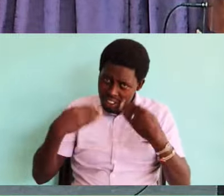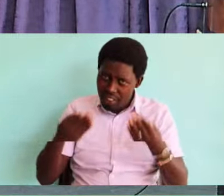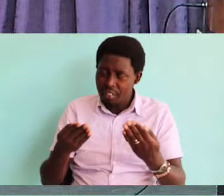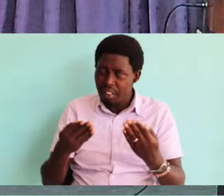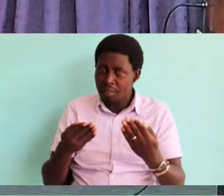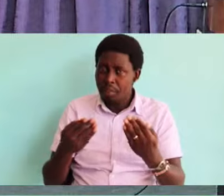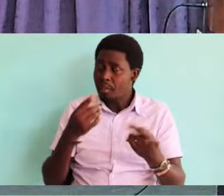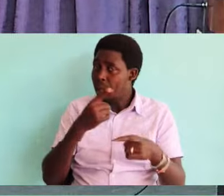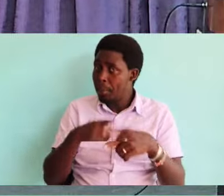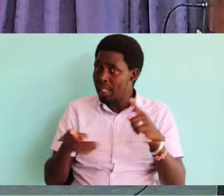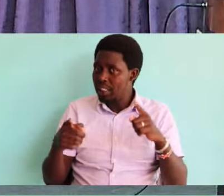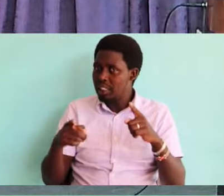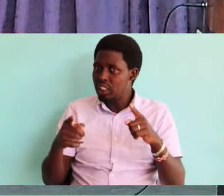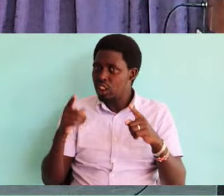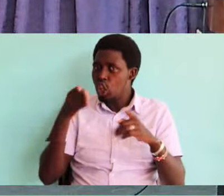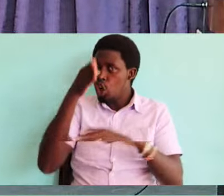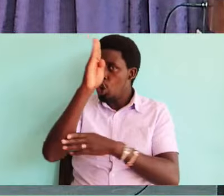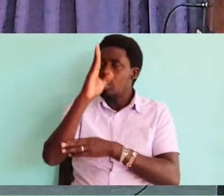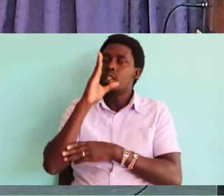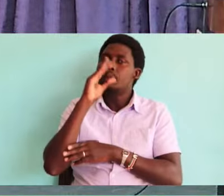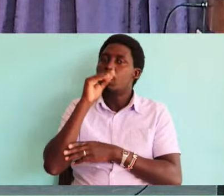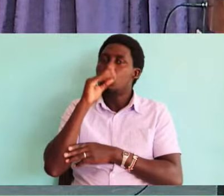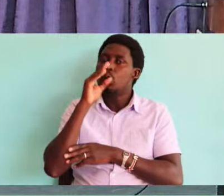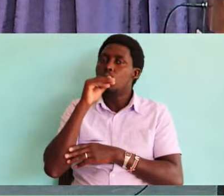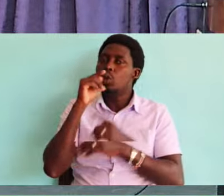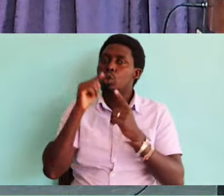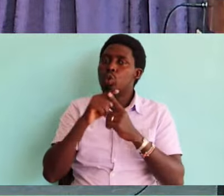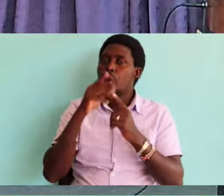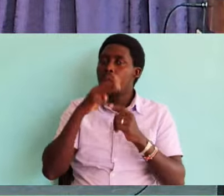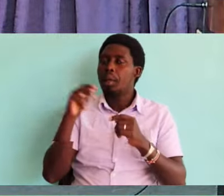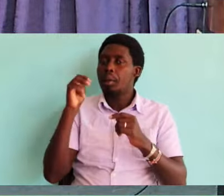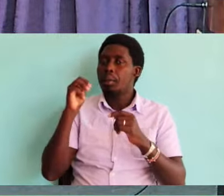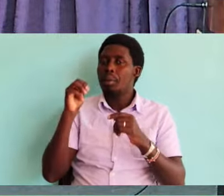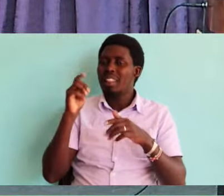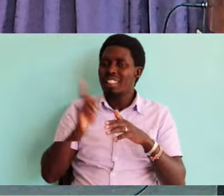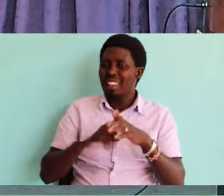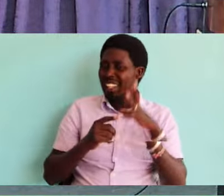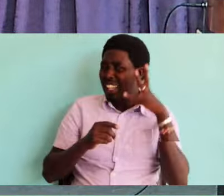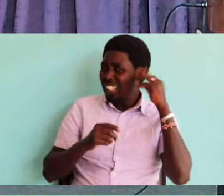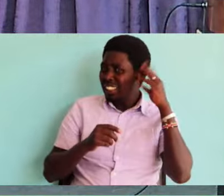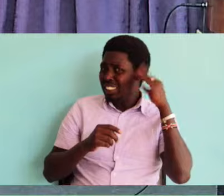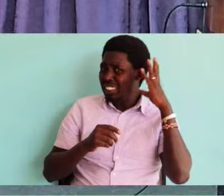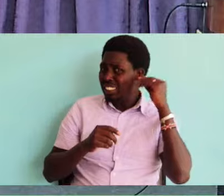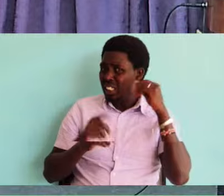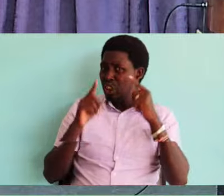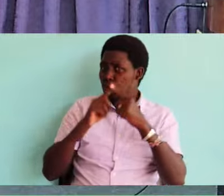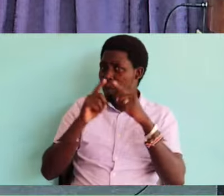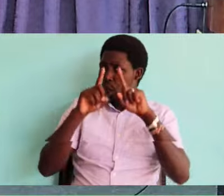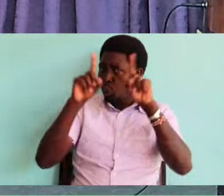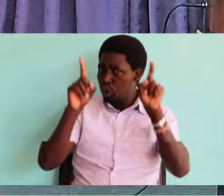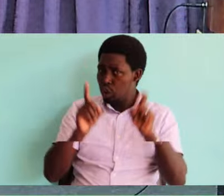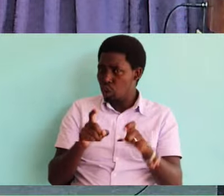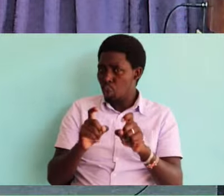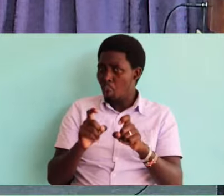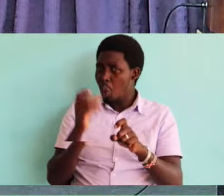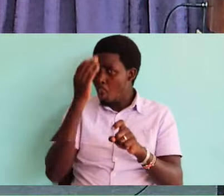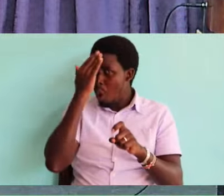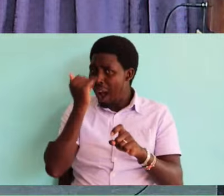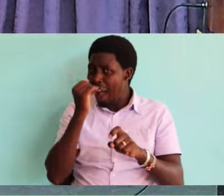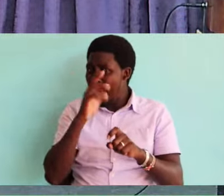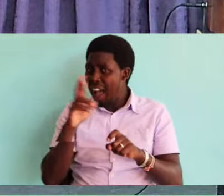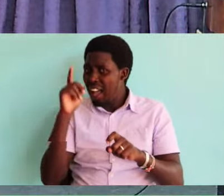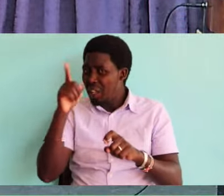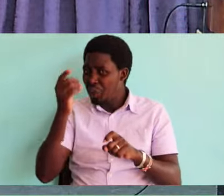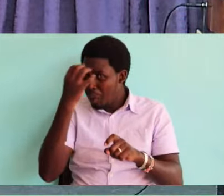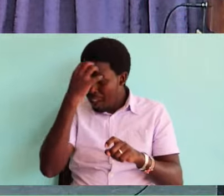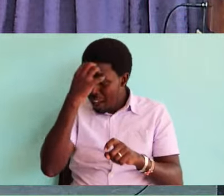God spoke to him. And you can listen to the questions that God is asking him. Why are you